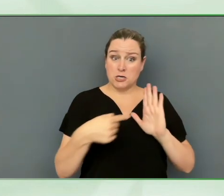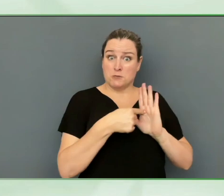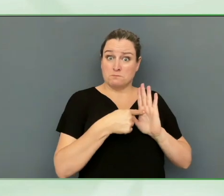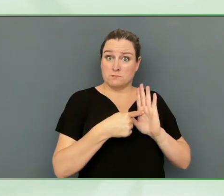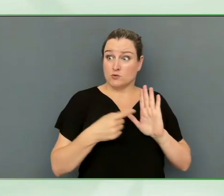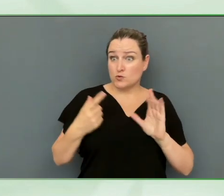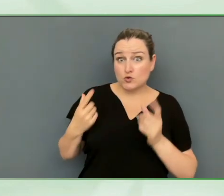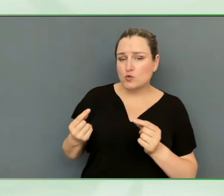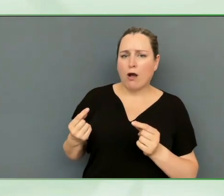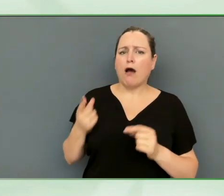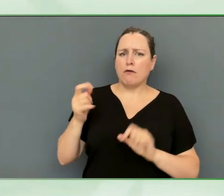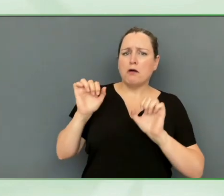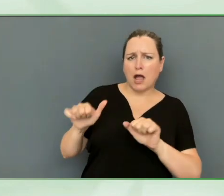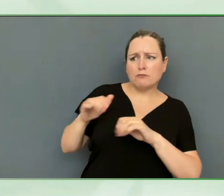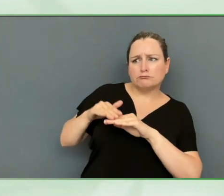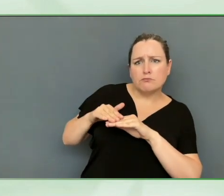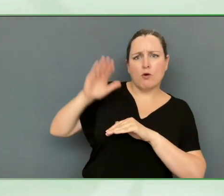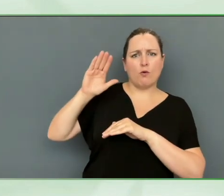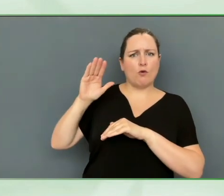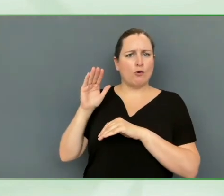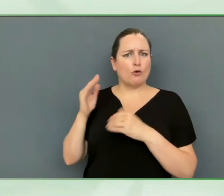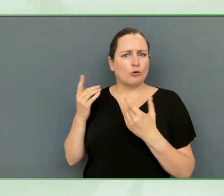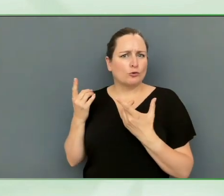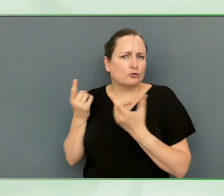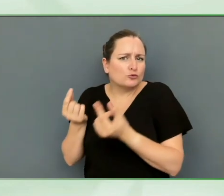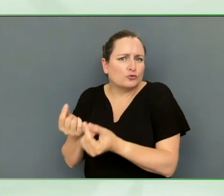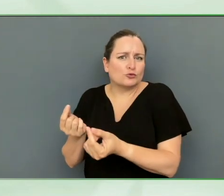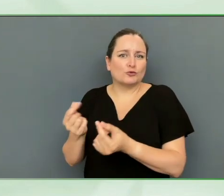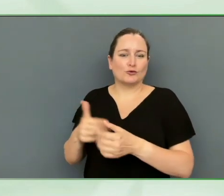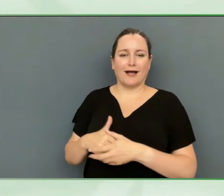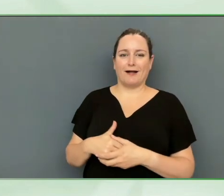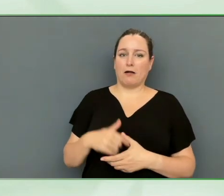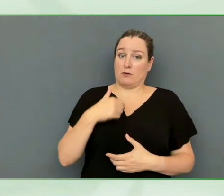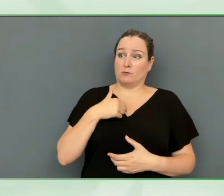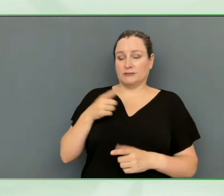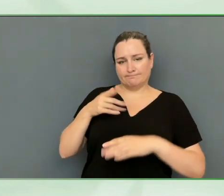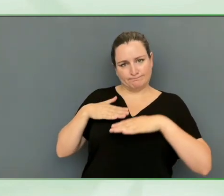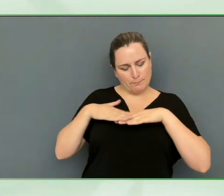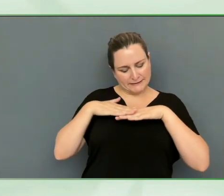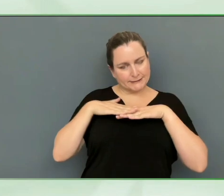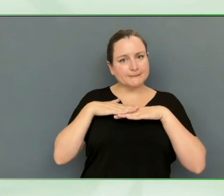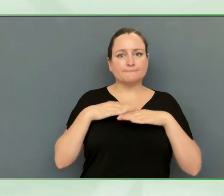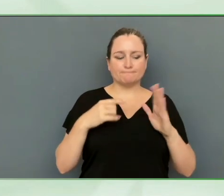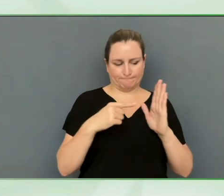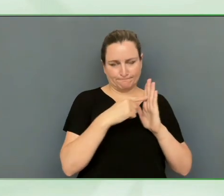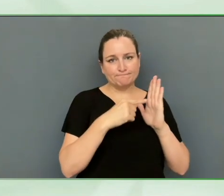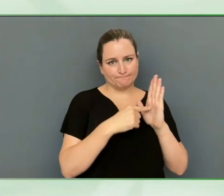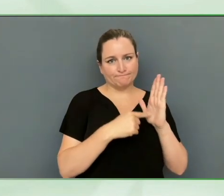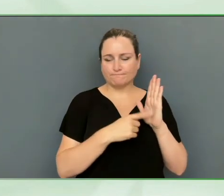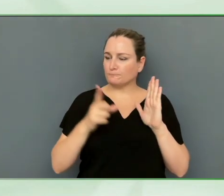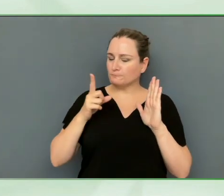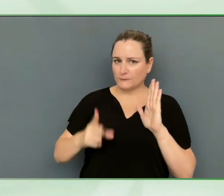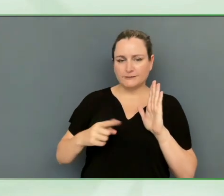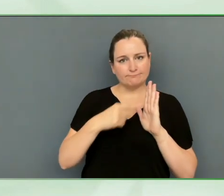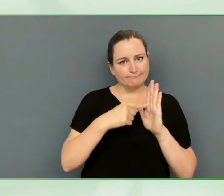we expect for the implementation. It is not the ceiling. So other agencies such as who are